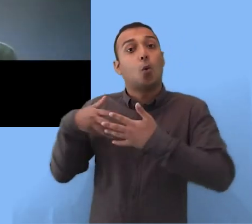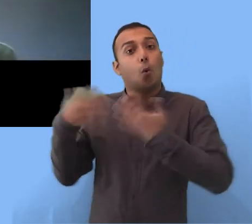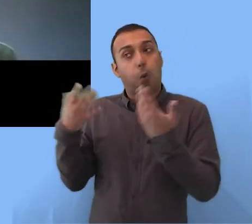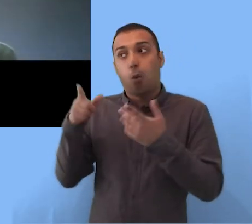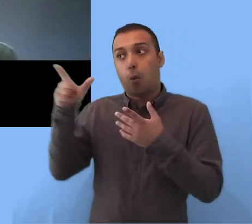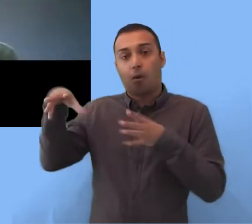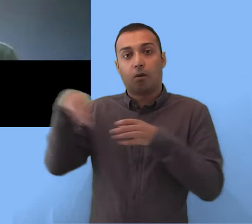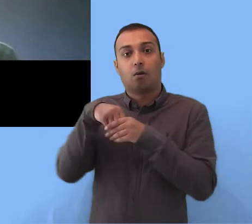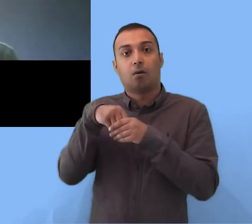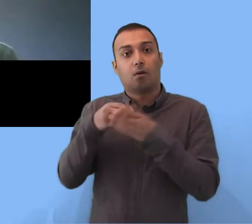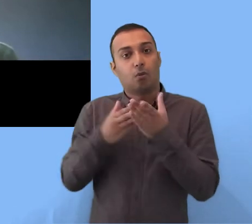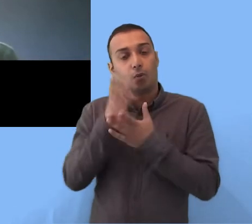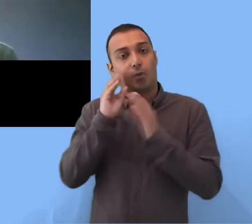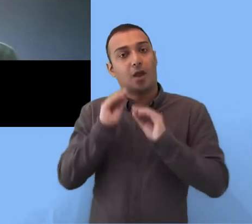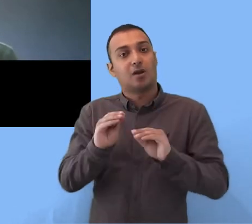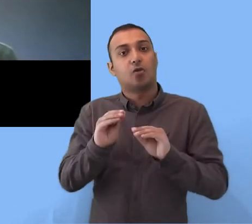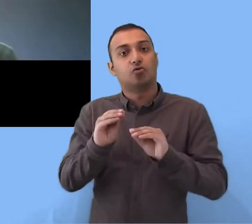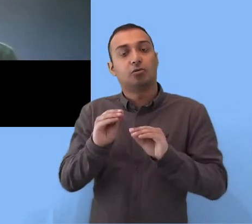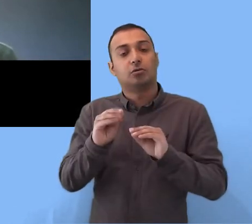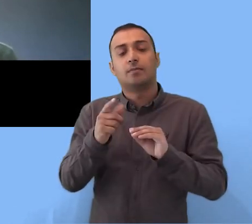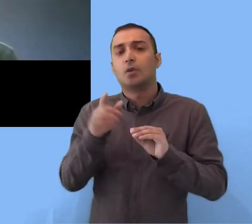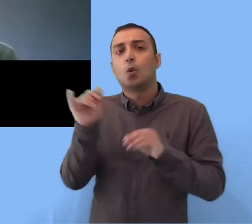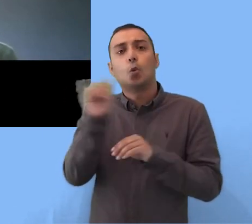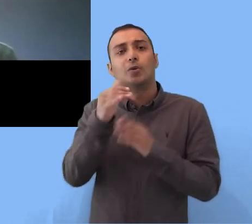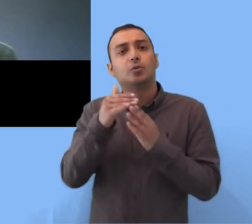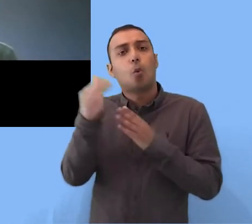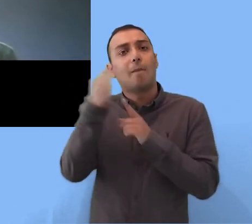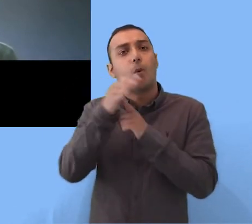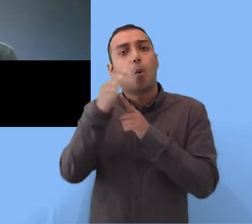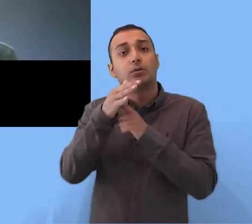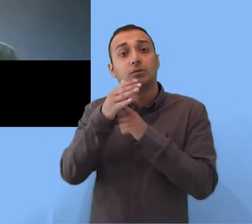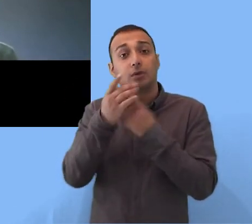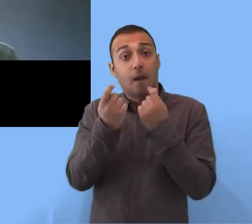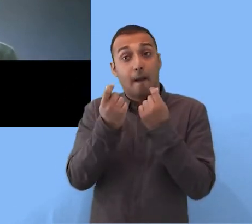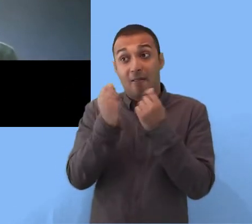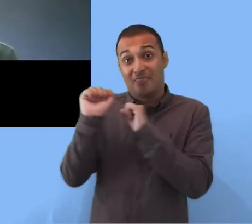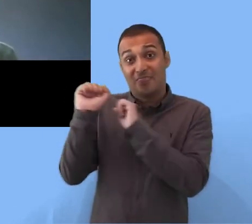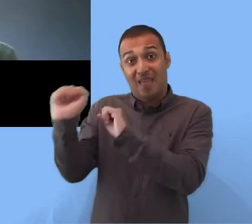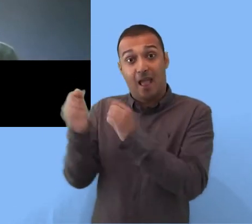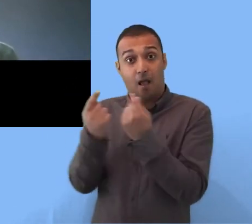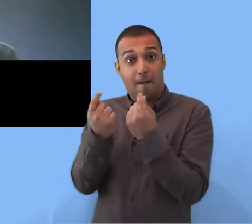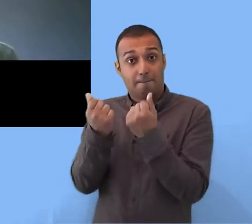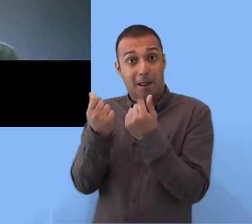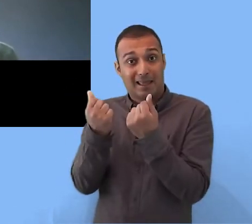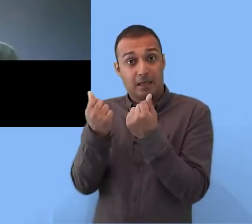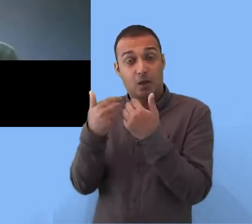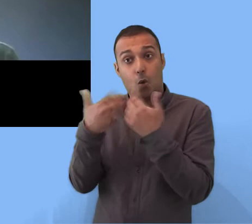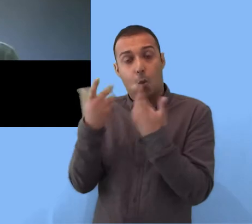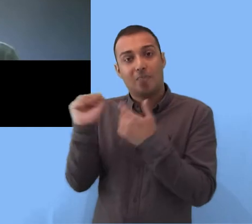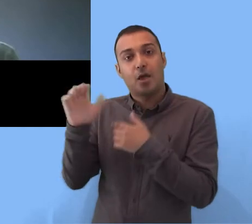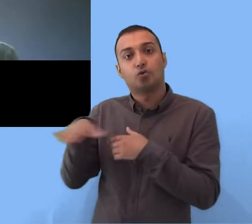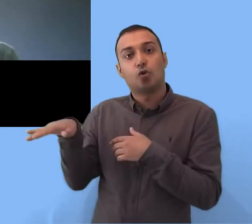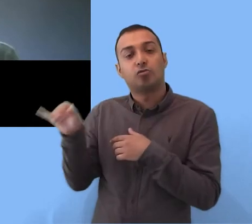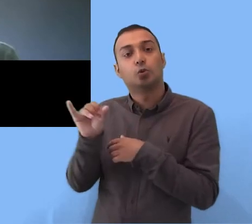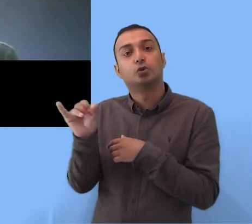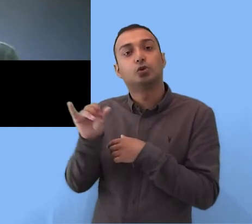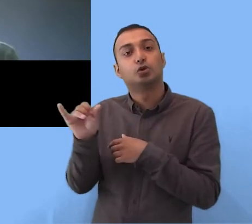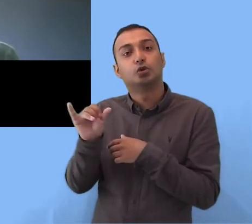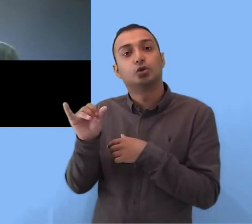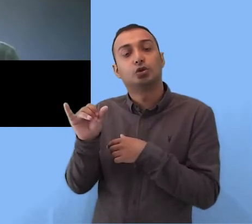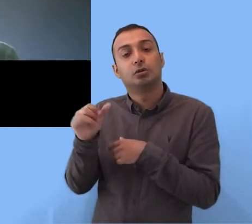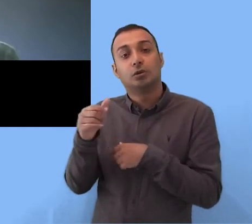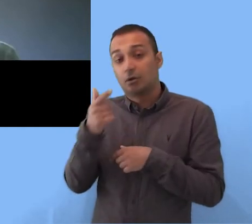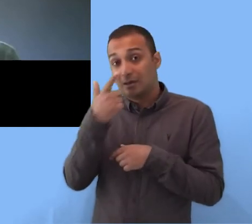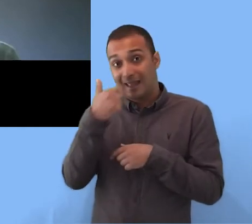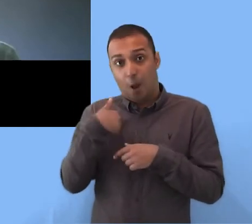to our settings more than the children that come into our care? Can we reflect and check ourselves?